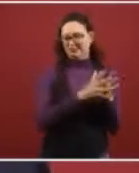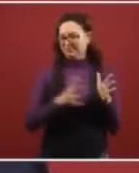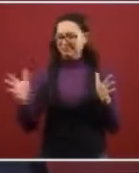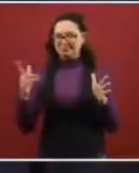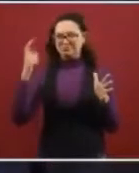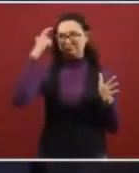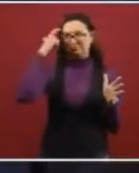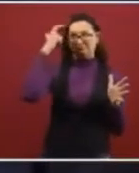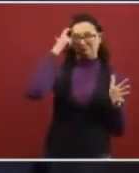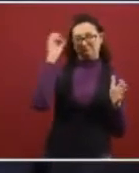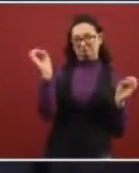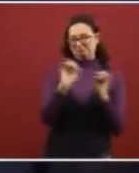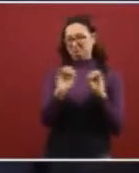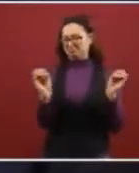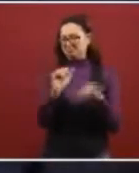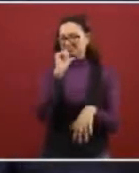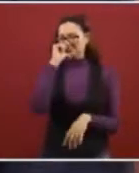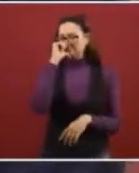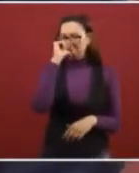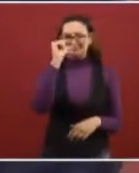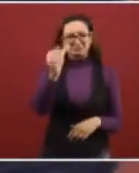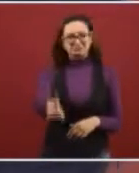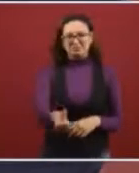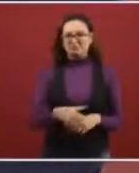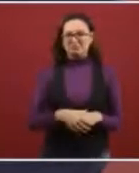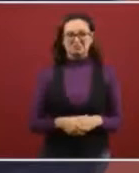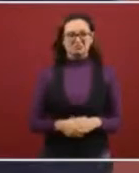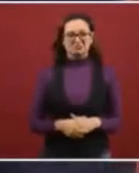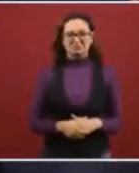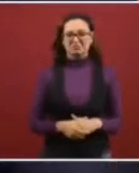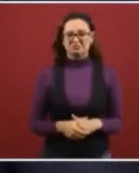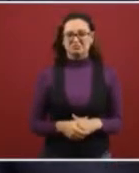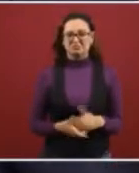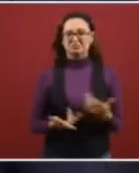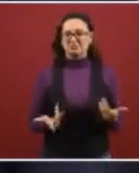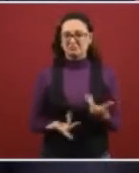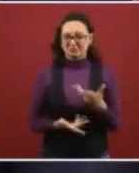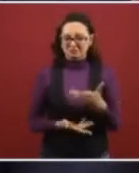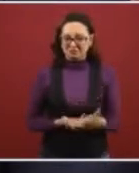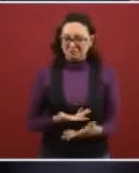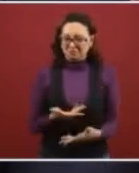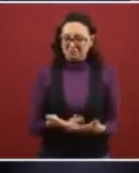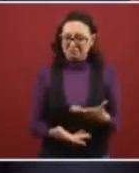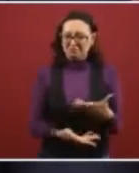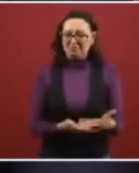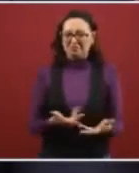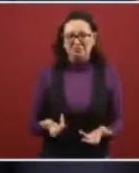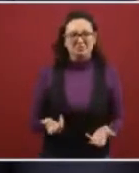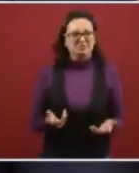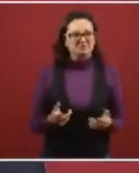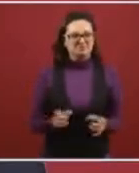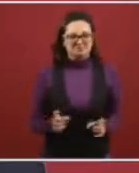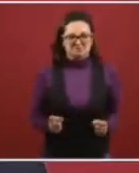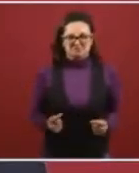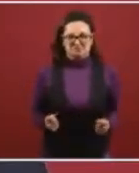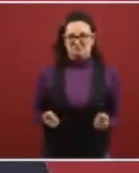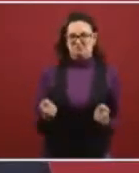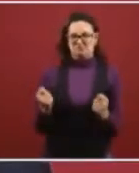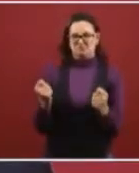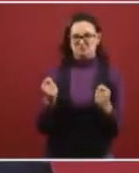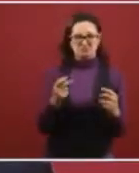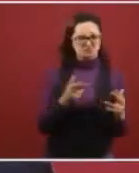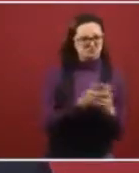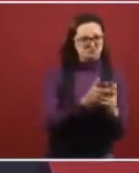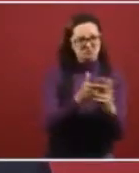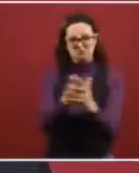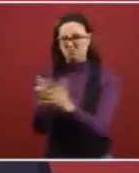situation of irrationality en la manera en que se iban a cabo in the way they homicidios, were, secuestros,